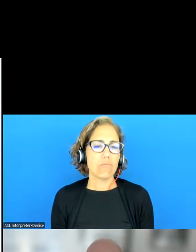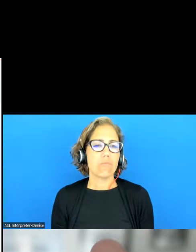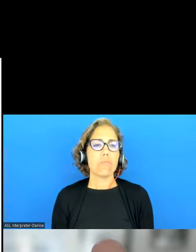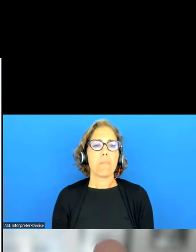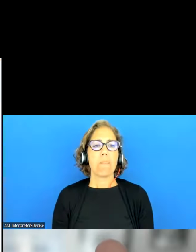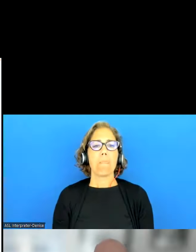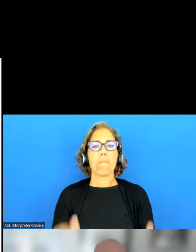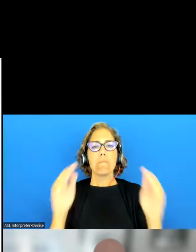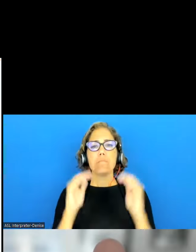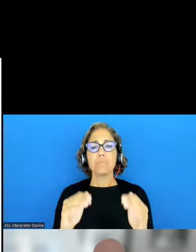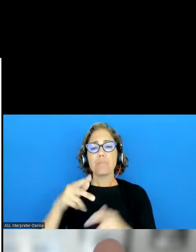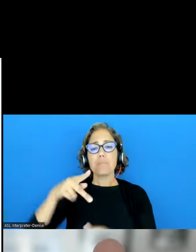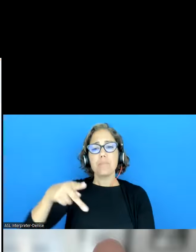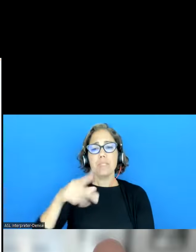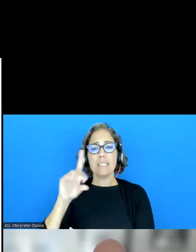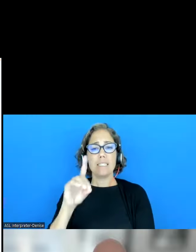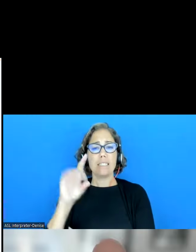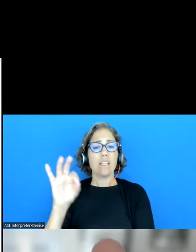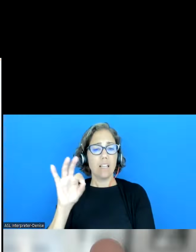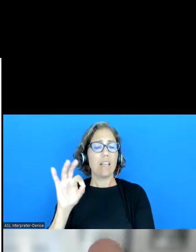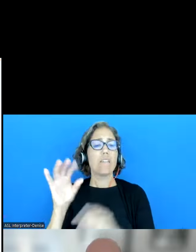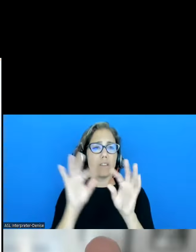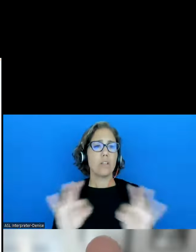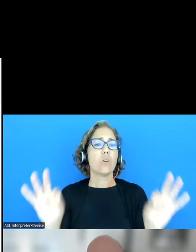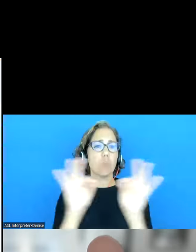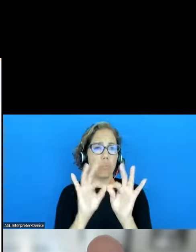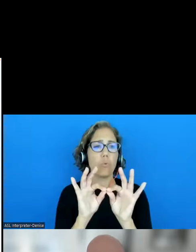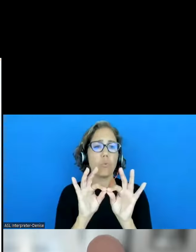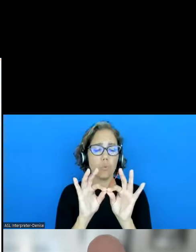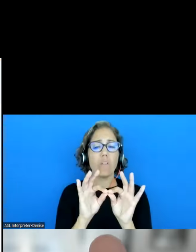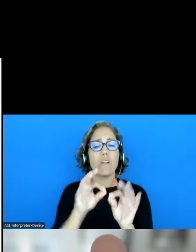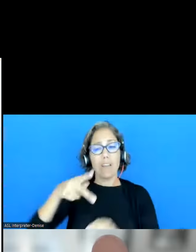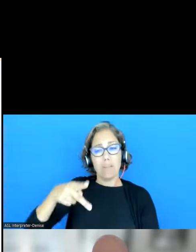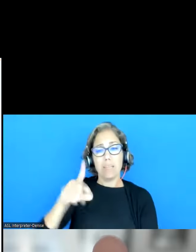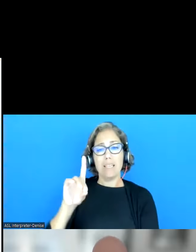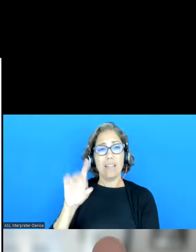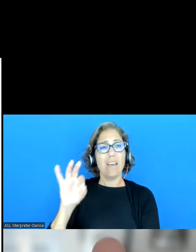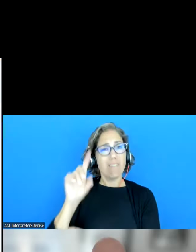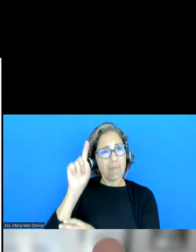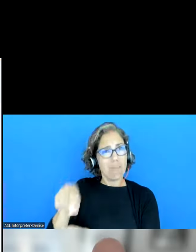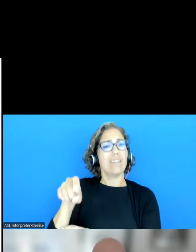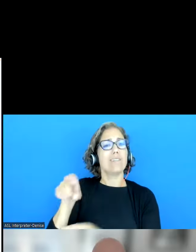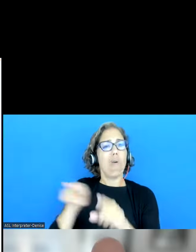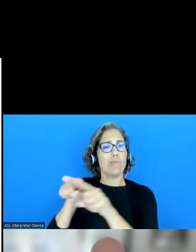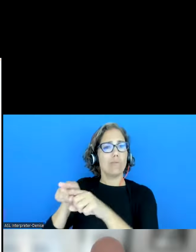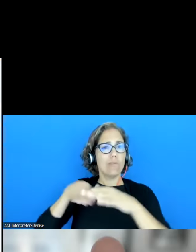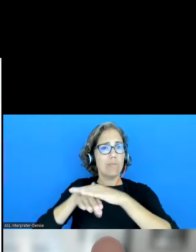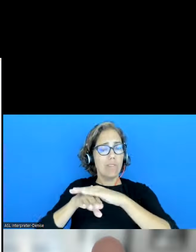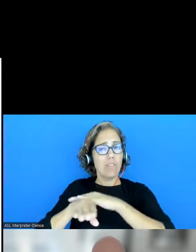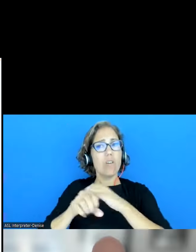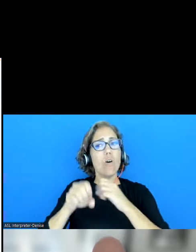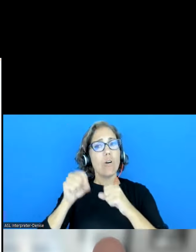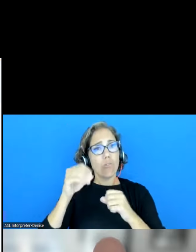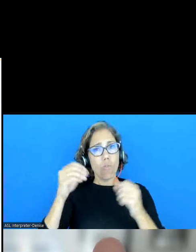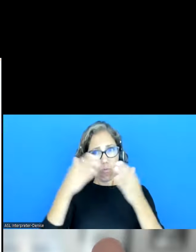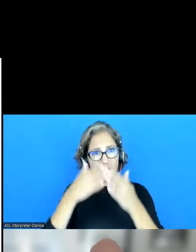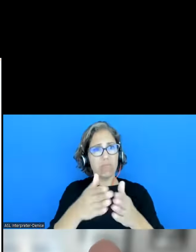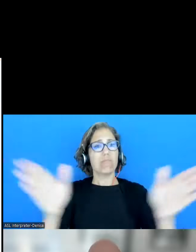PDFs are important too. Your PDFs have to be accessible so that the content can be available to the widest possible